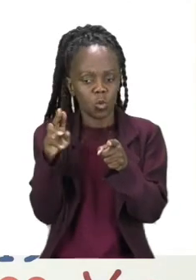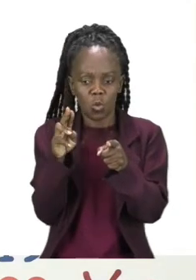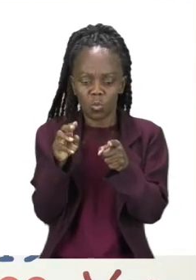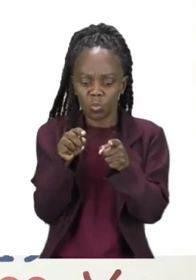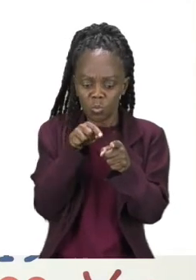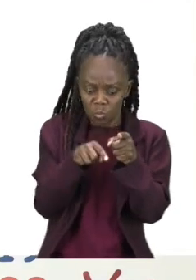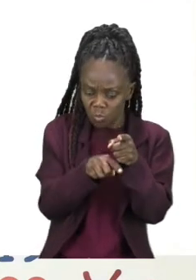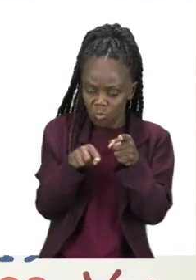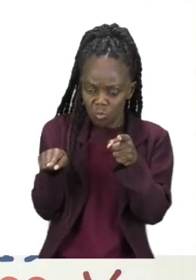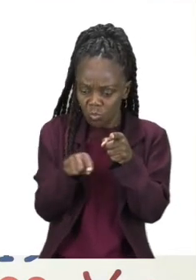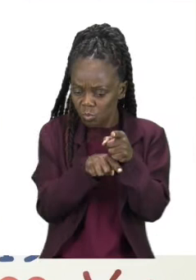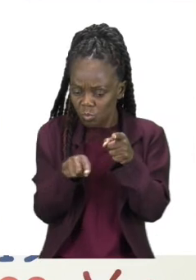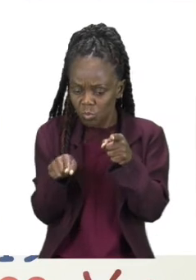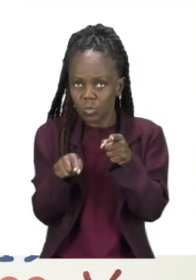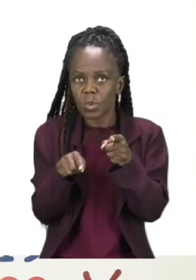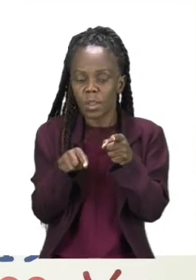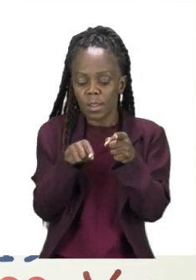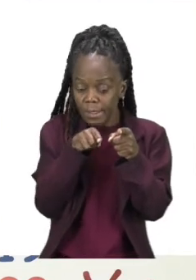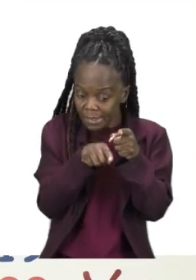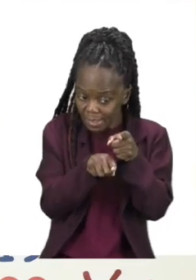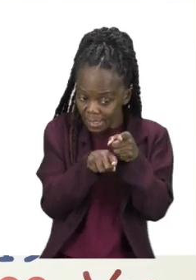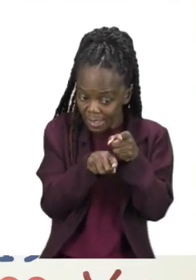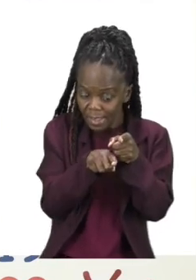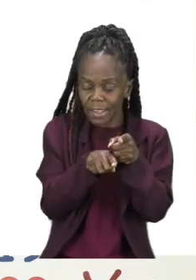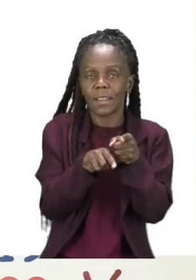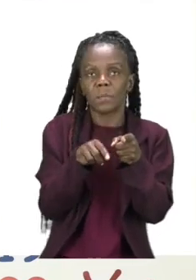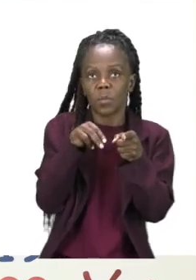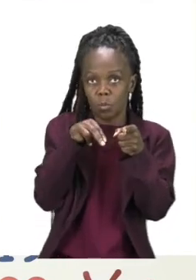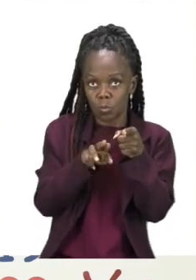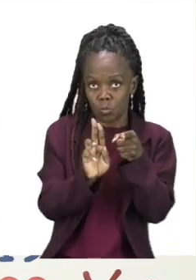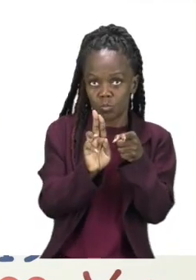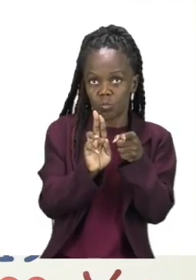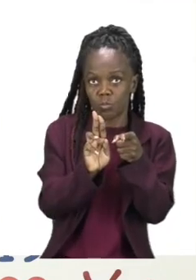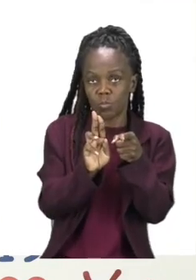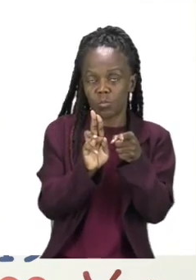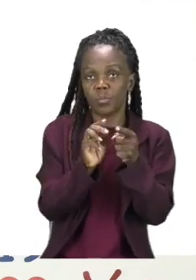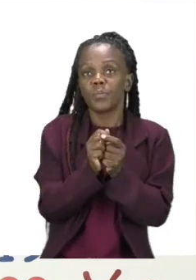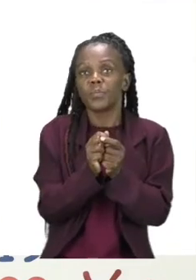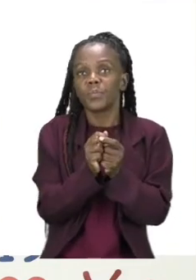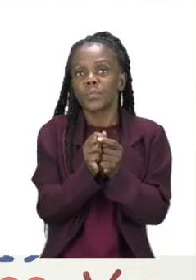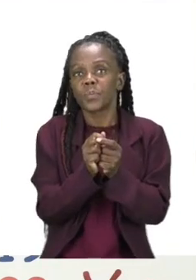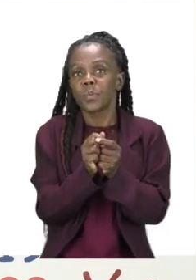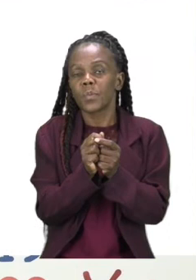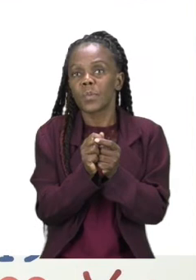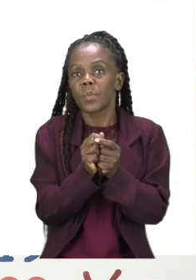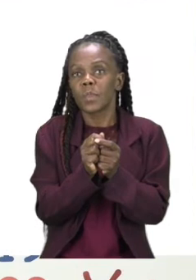there. But it is here underneath. And then the last letter